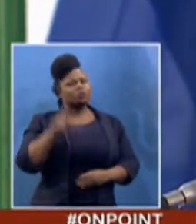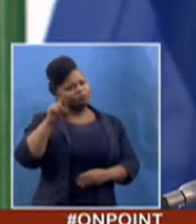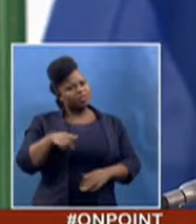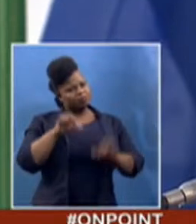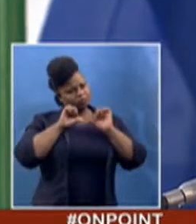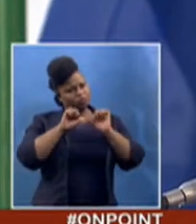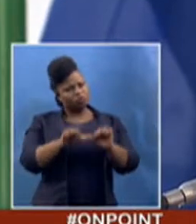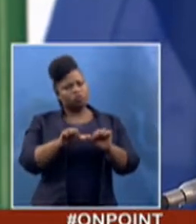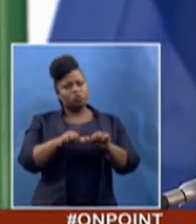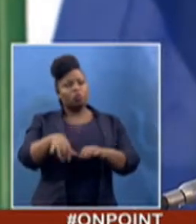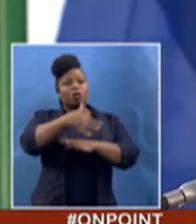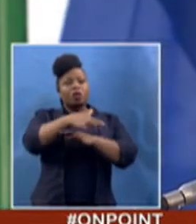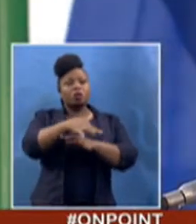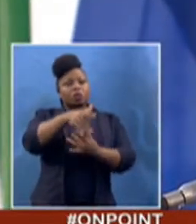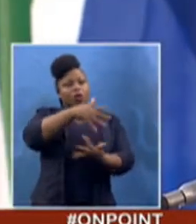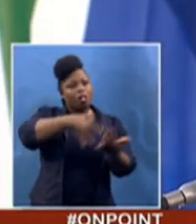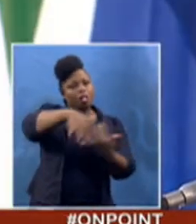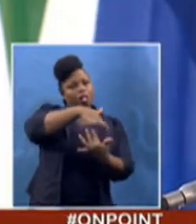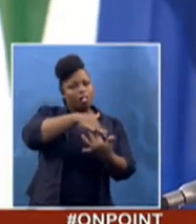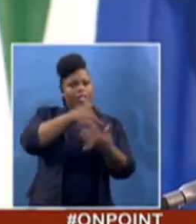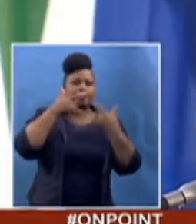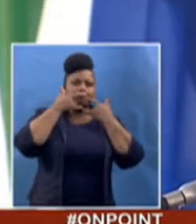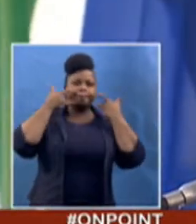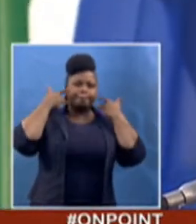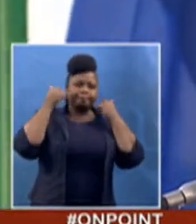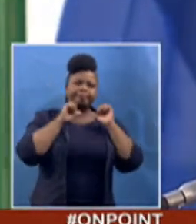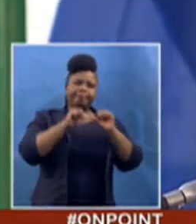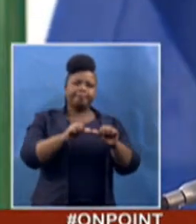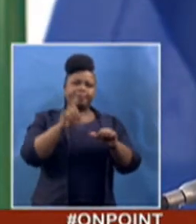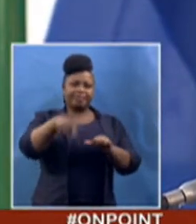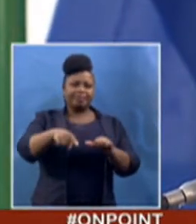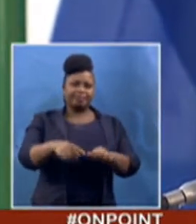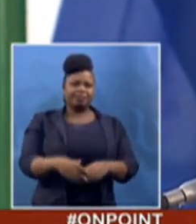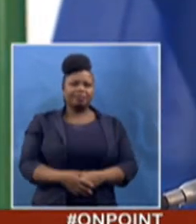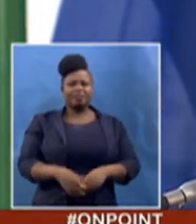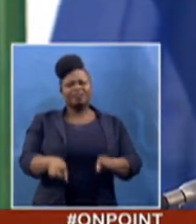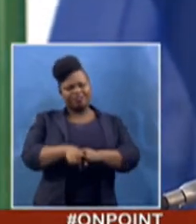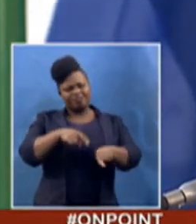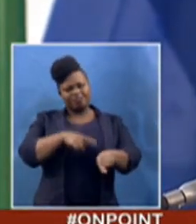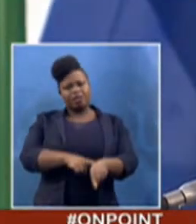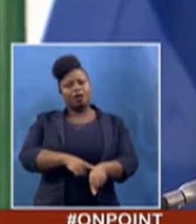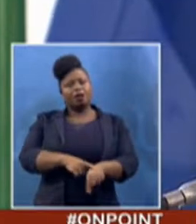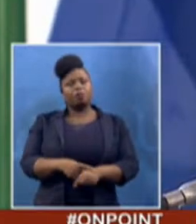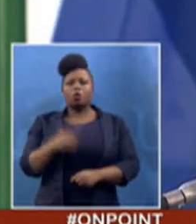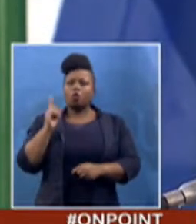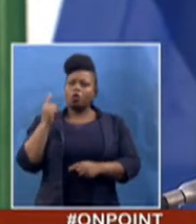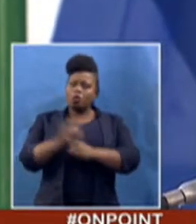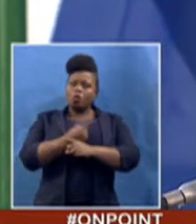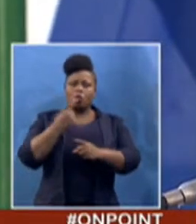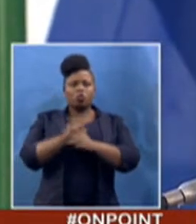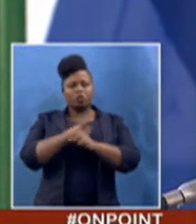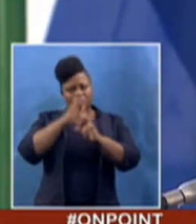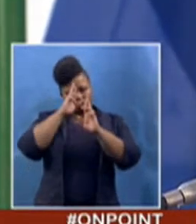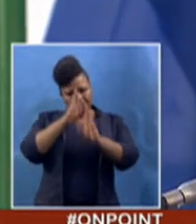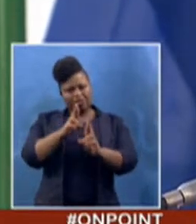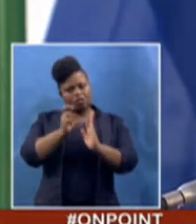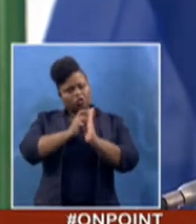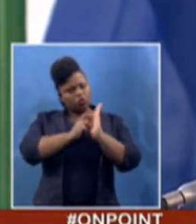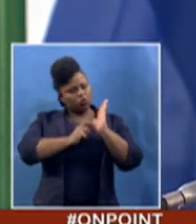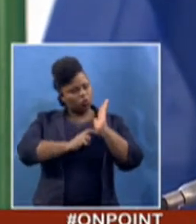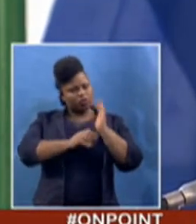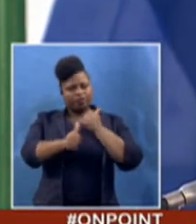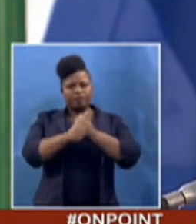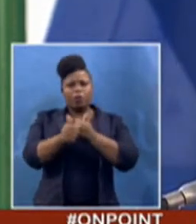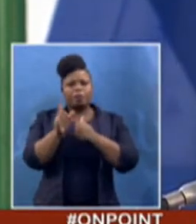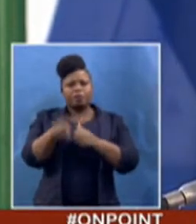we're in public spaces, and we need to continue to observe all the measures. If we